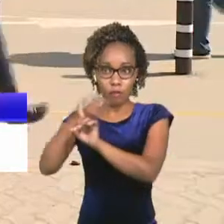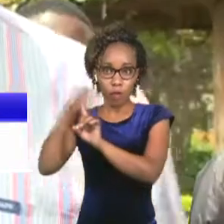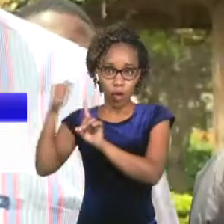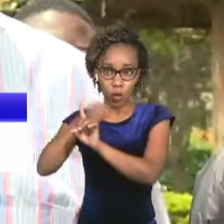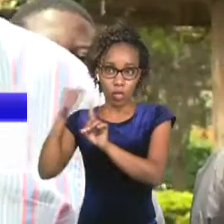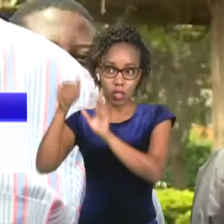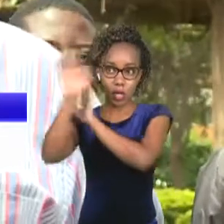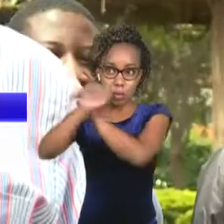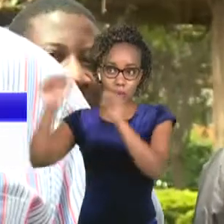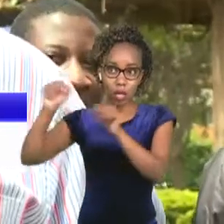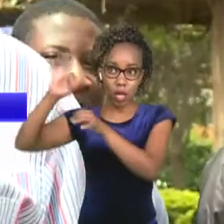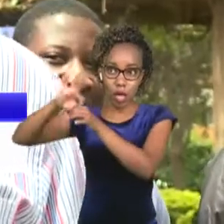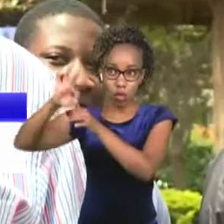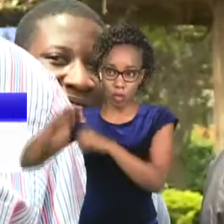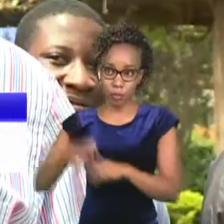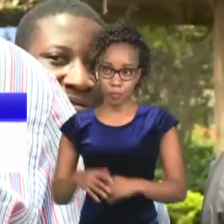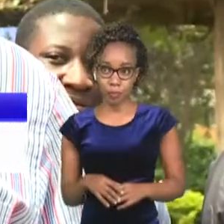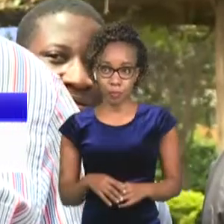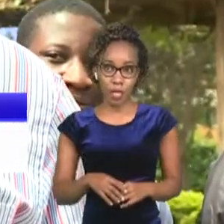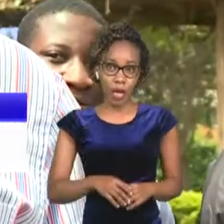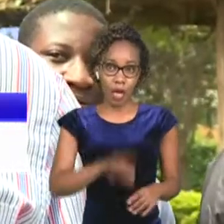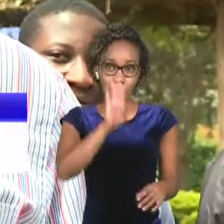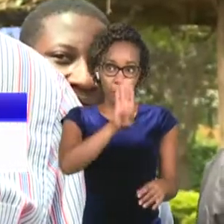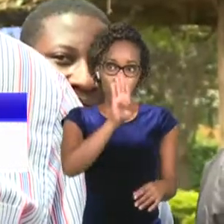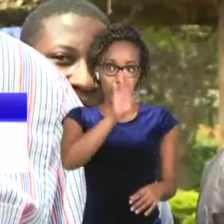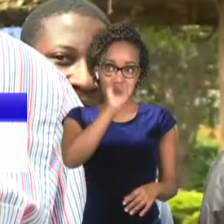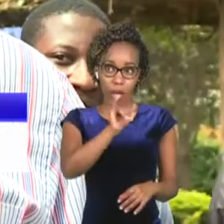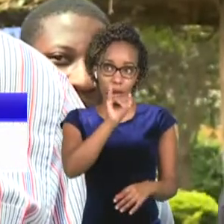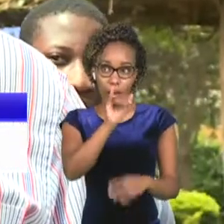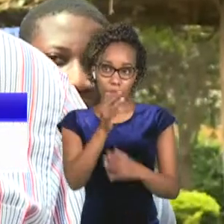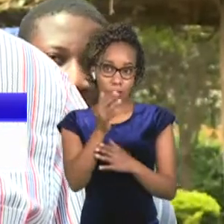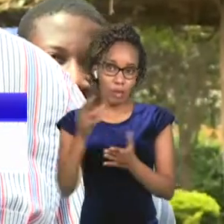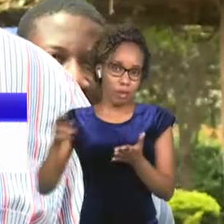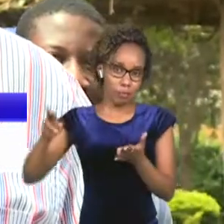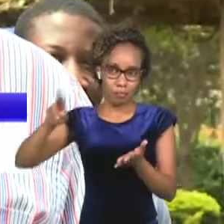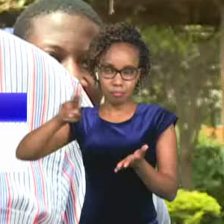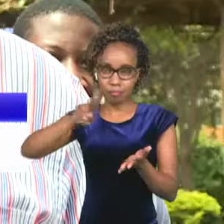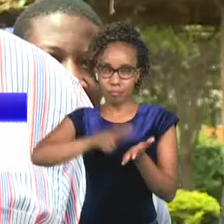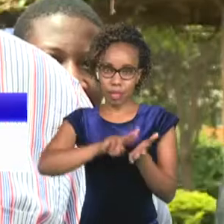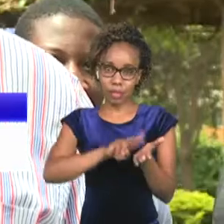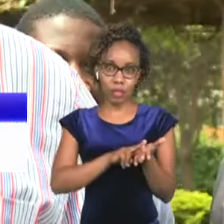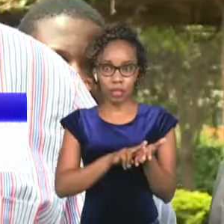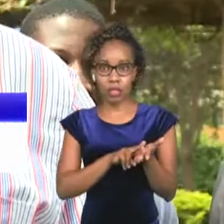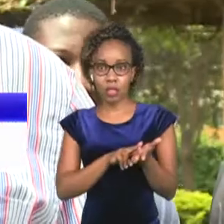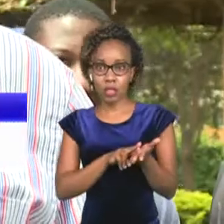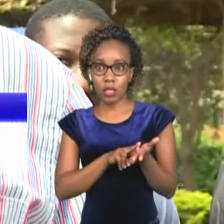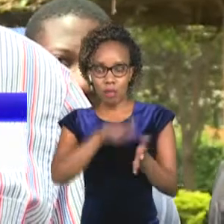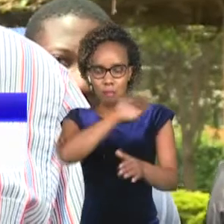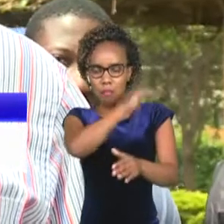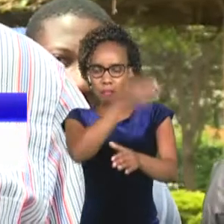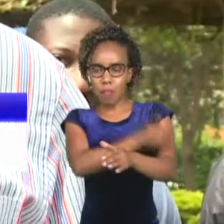election. Na kwa hiyo BBI inaonekana kurudisha udikteta, manake